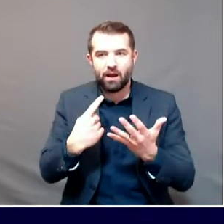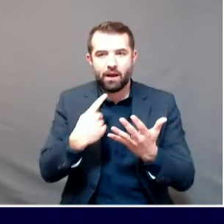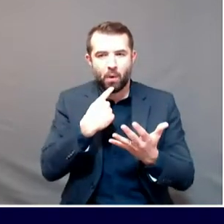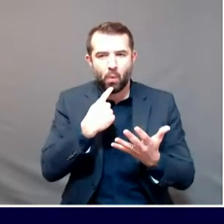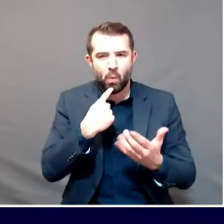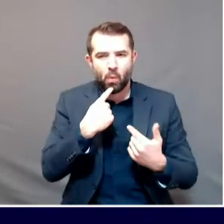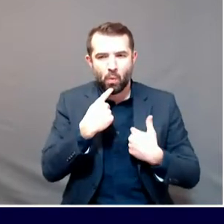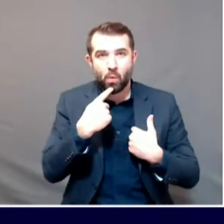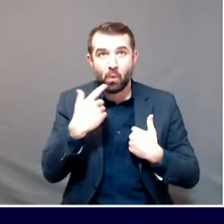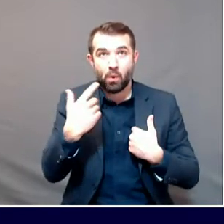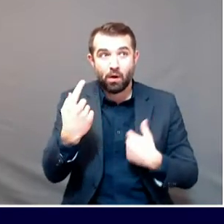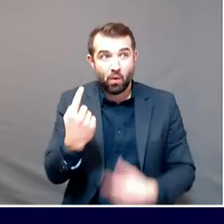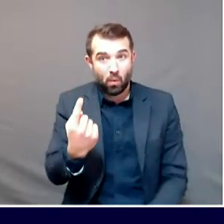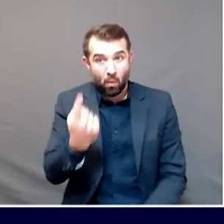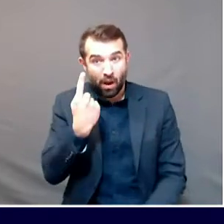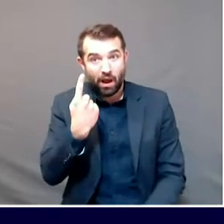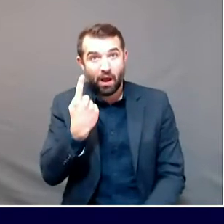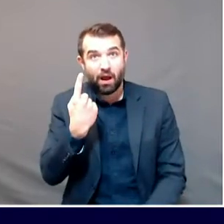states as well.